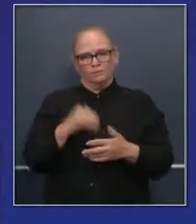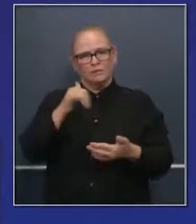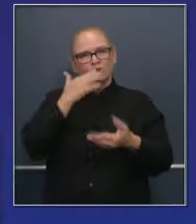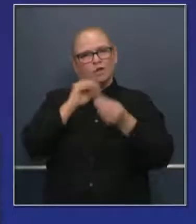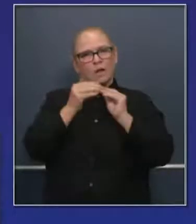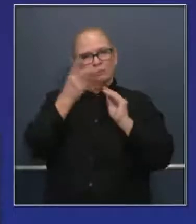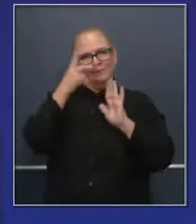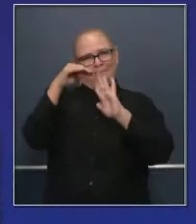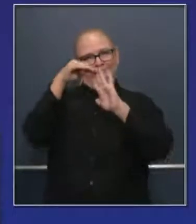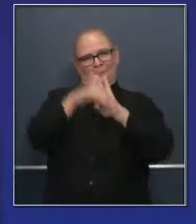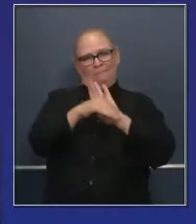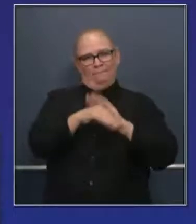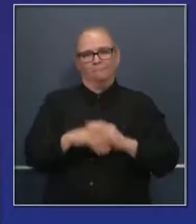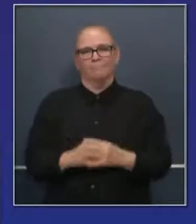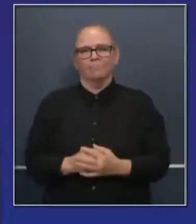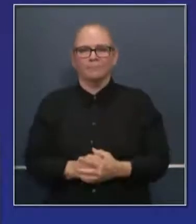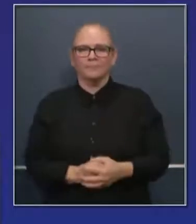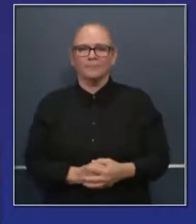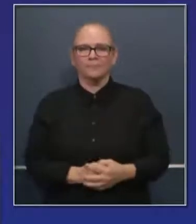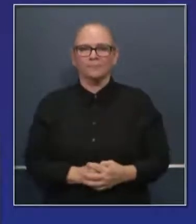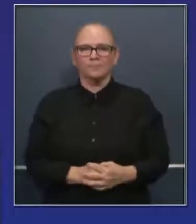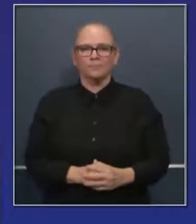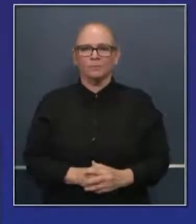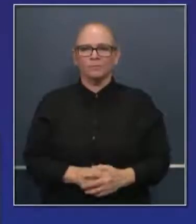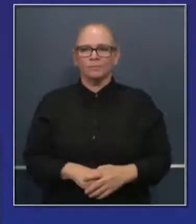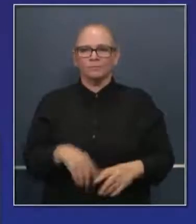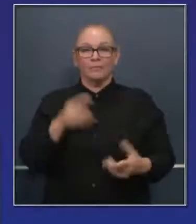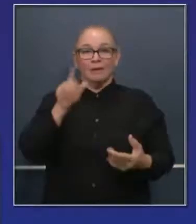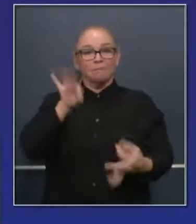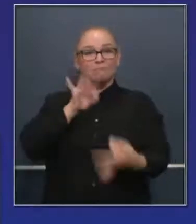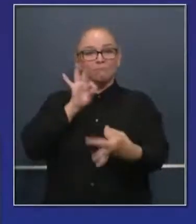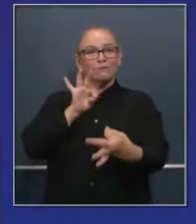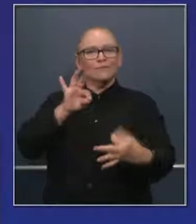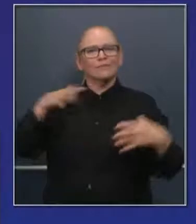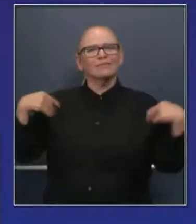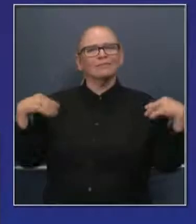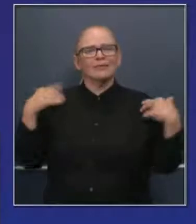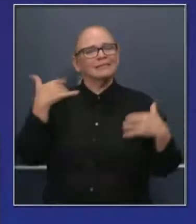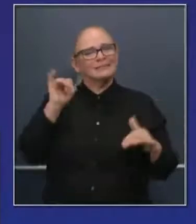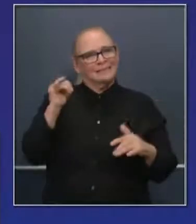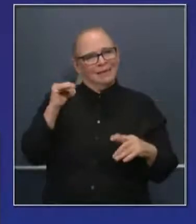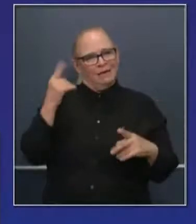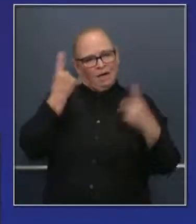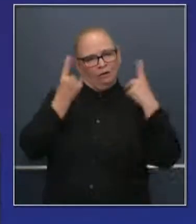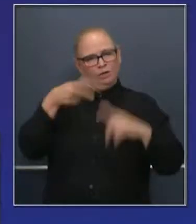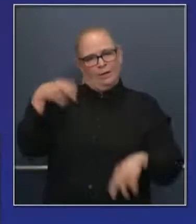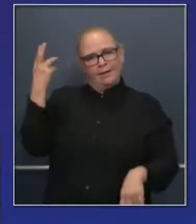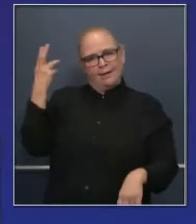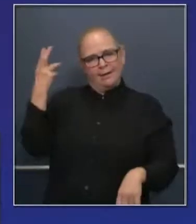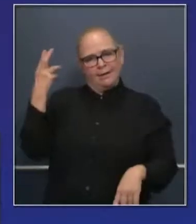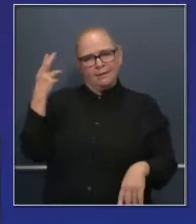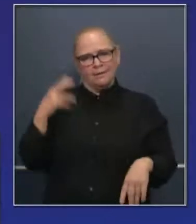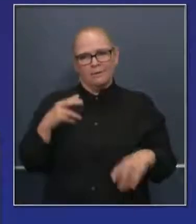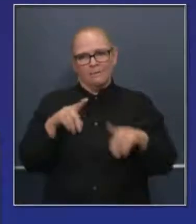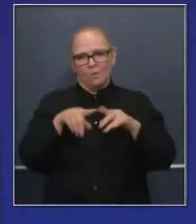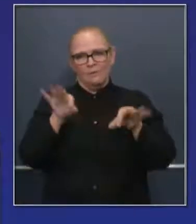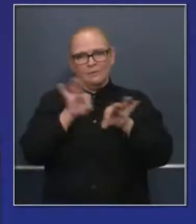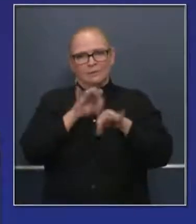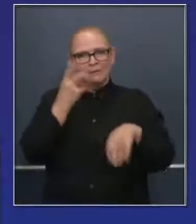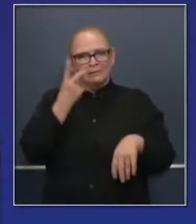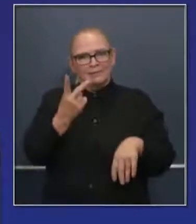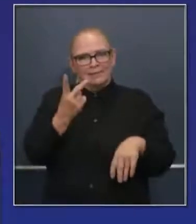to 6.1%. It's not where it needs to be. It is still too high. But again, it is good to